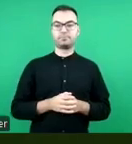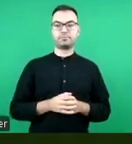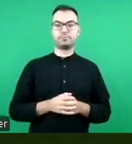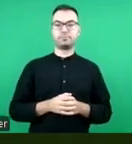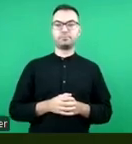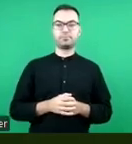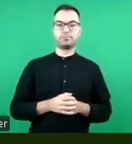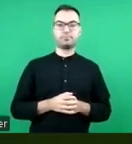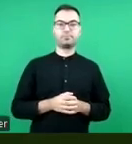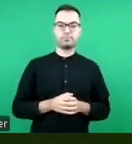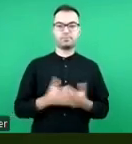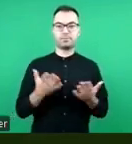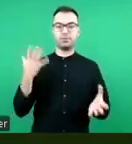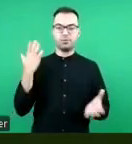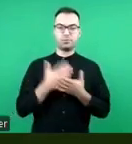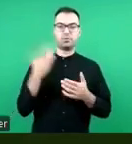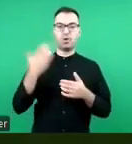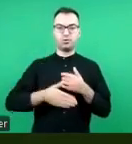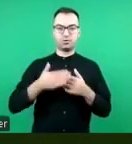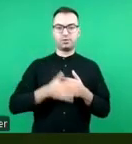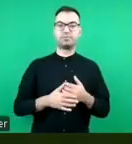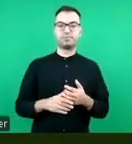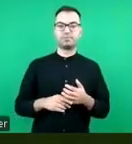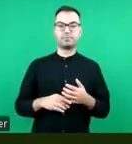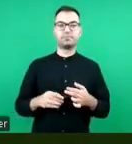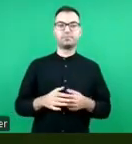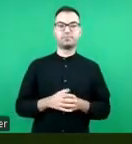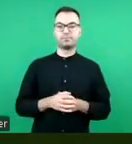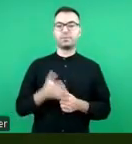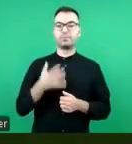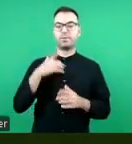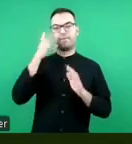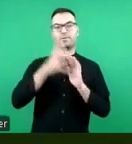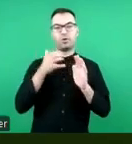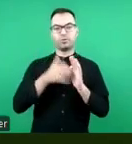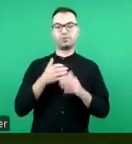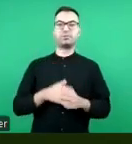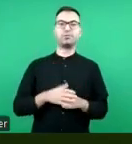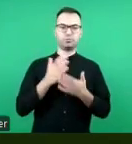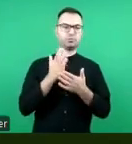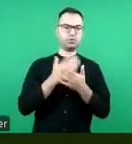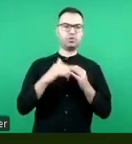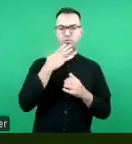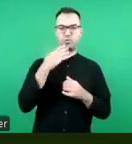So I'm coming to the end of my talk, and I have just brought some conclusions, some of them already mentioned.